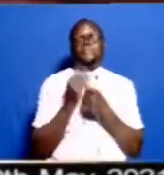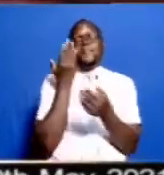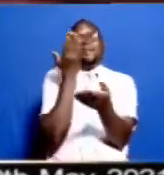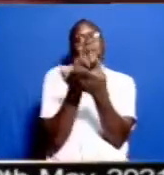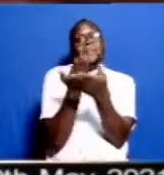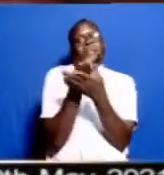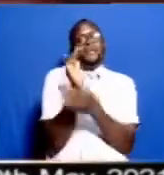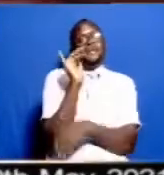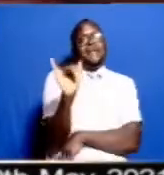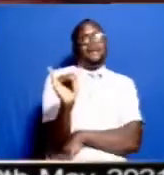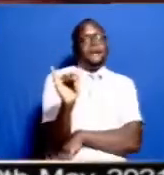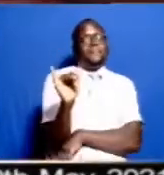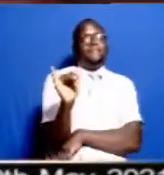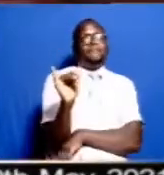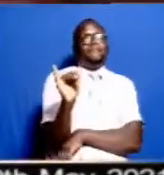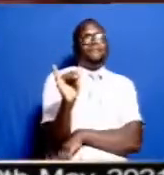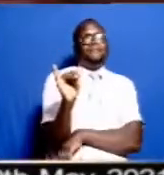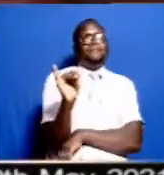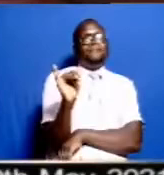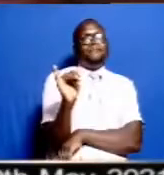that